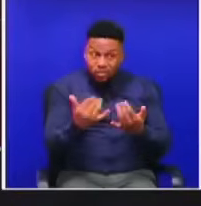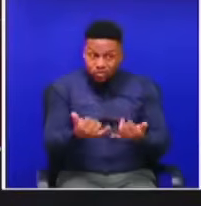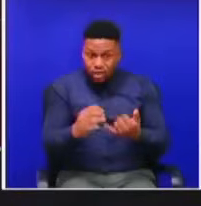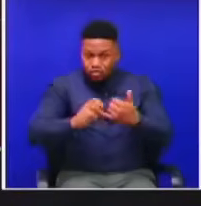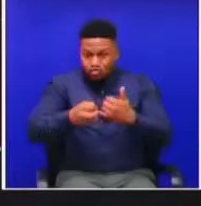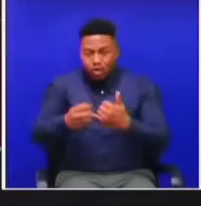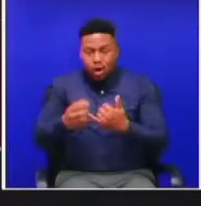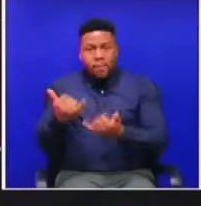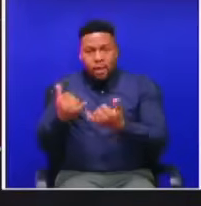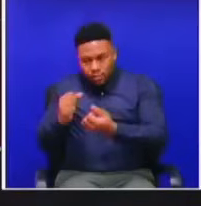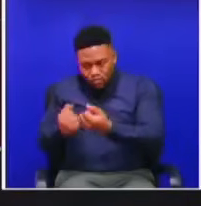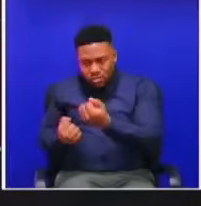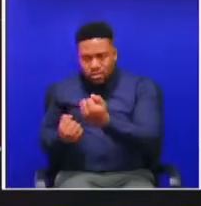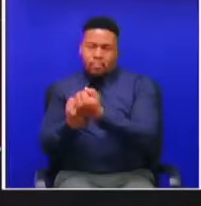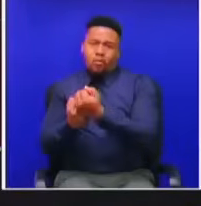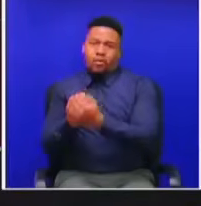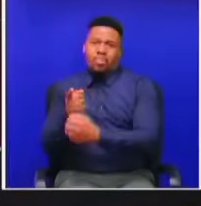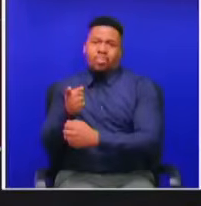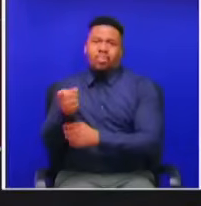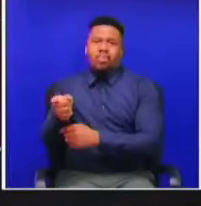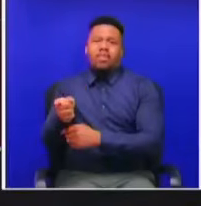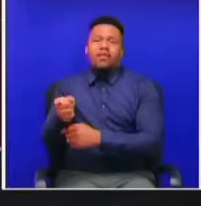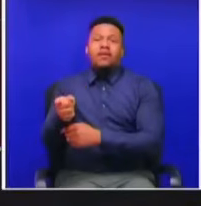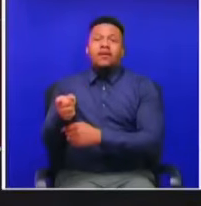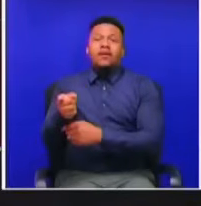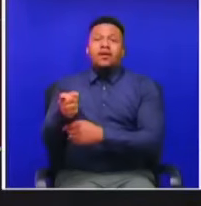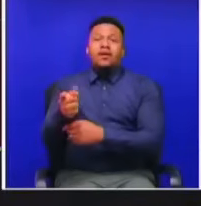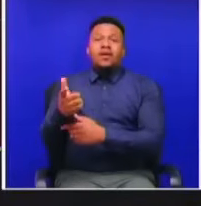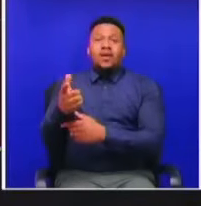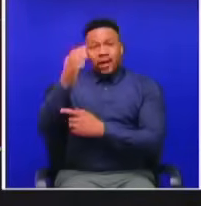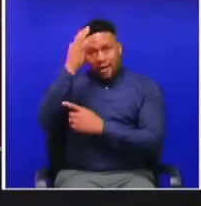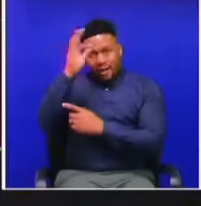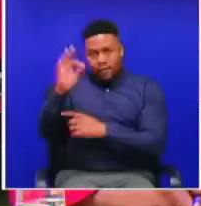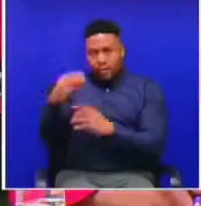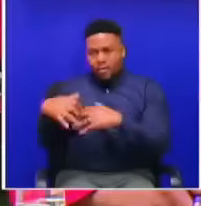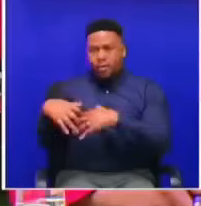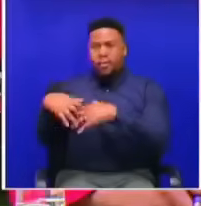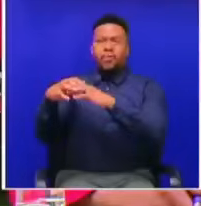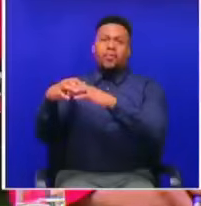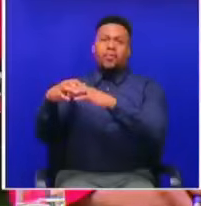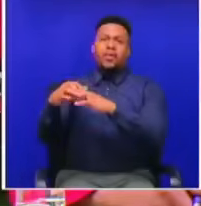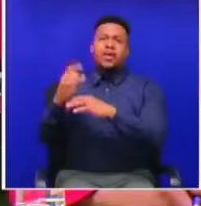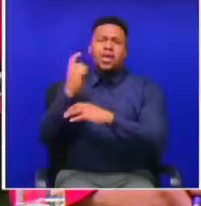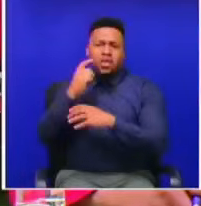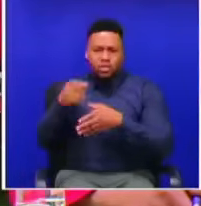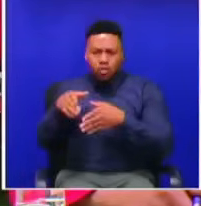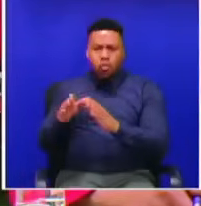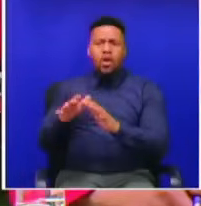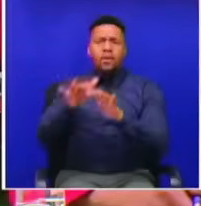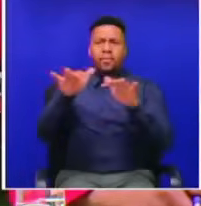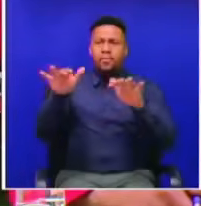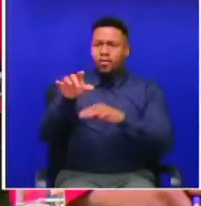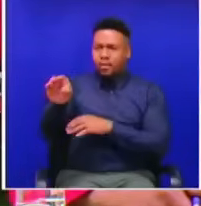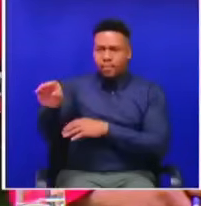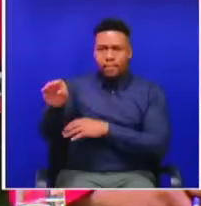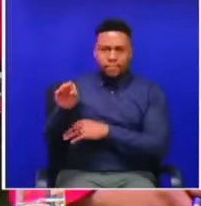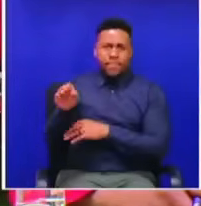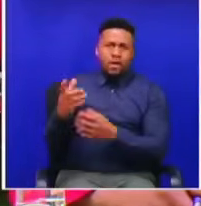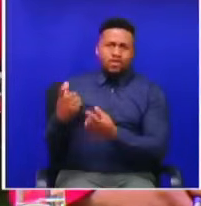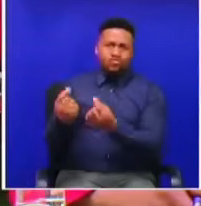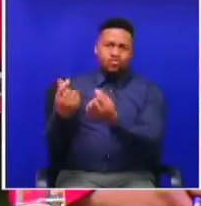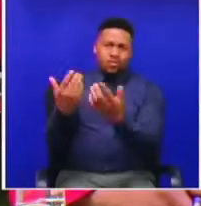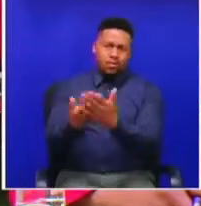of the state to facilitate ease of banking and give it trust for the state-led banking services that